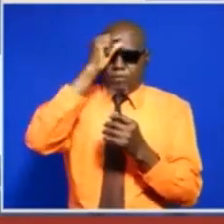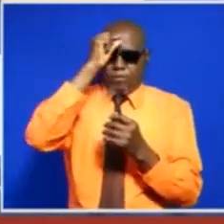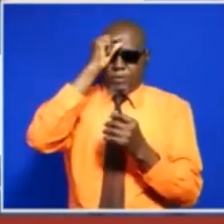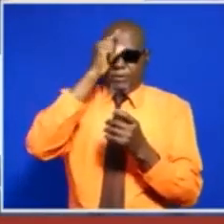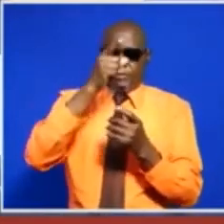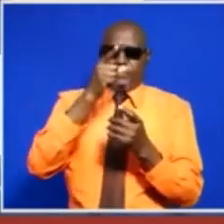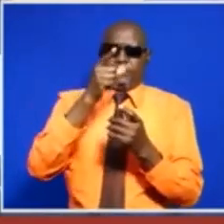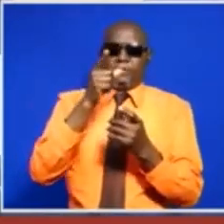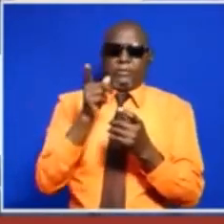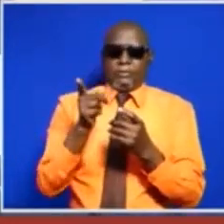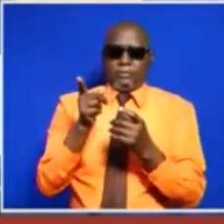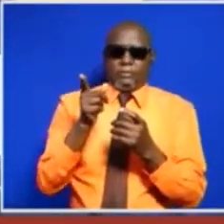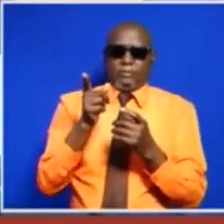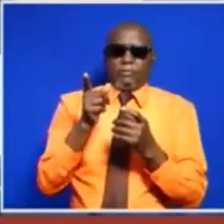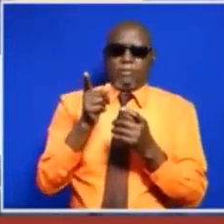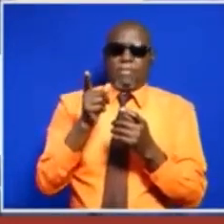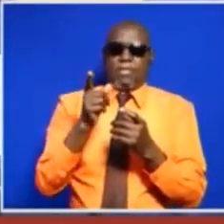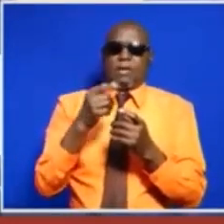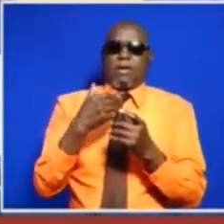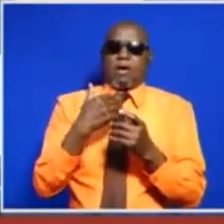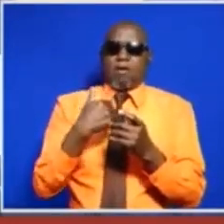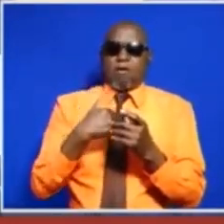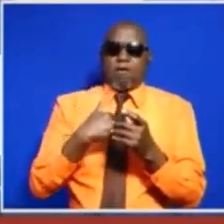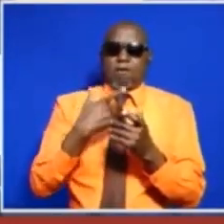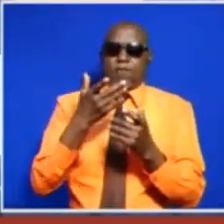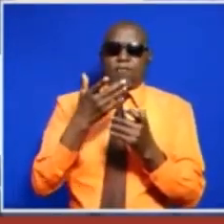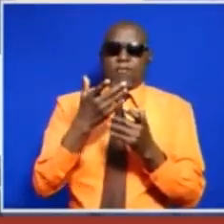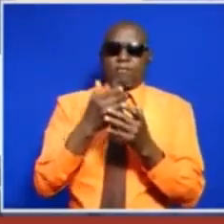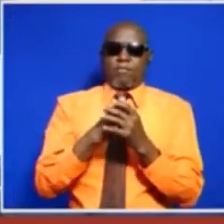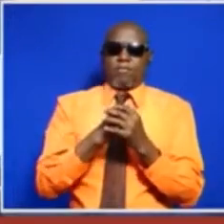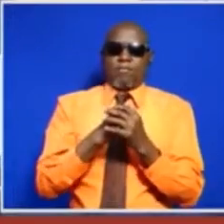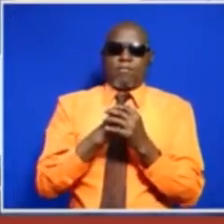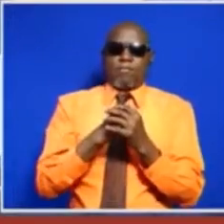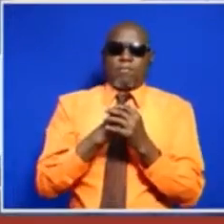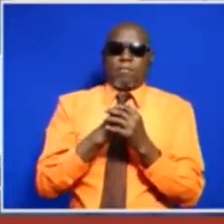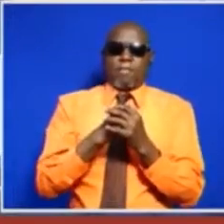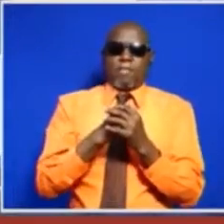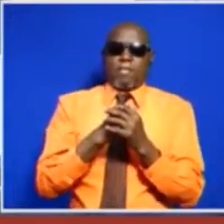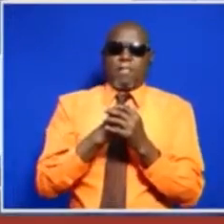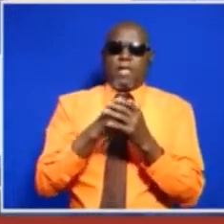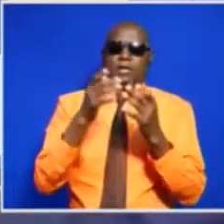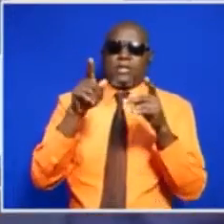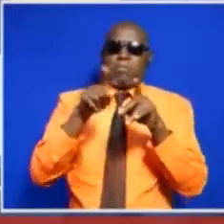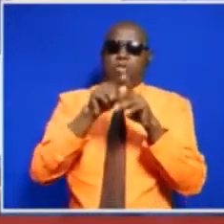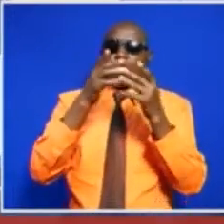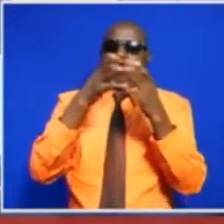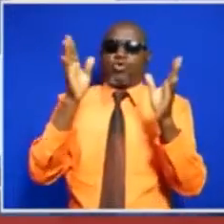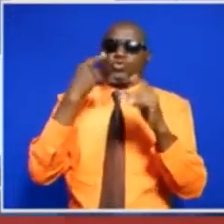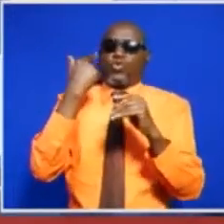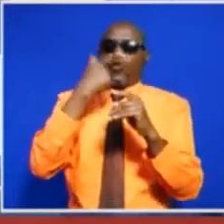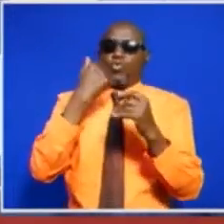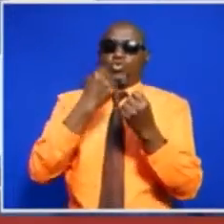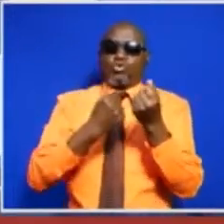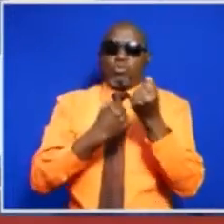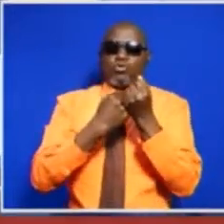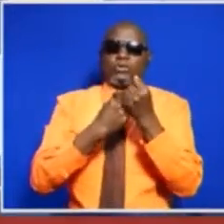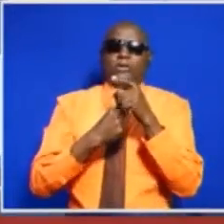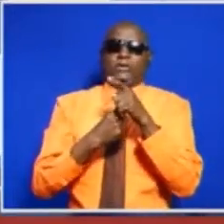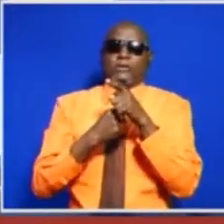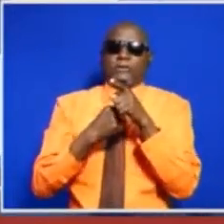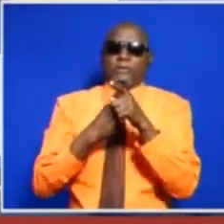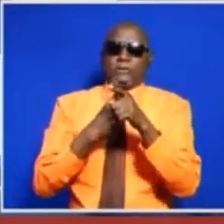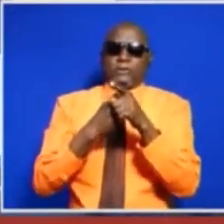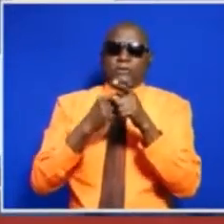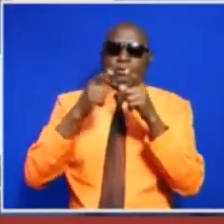the government has been trying to clutch on straws, wondering and being lost as to who has been sponsoring